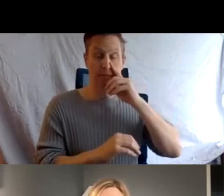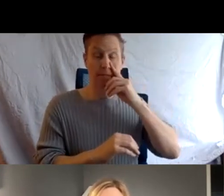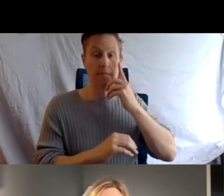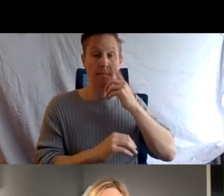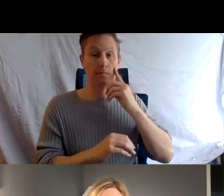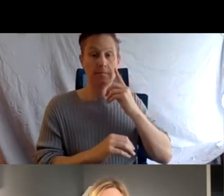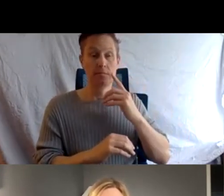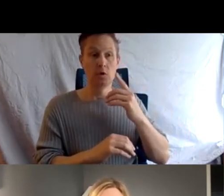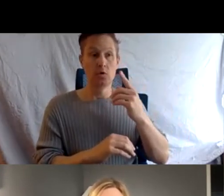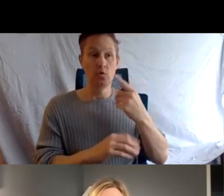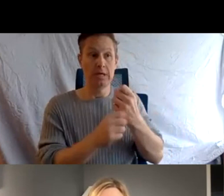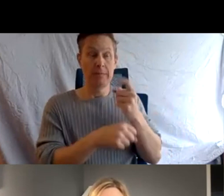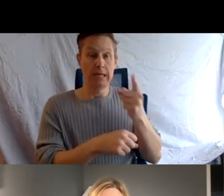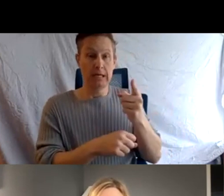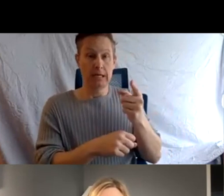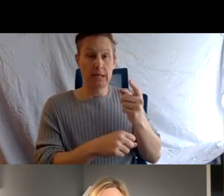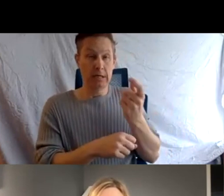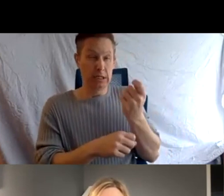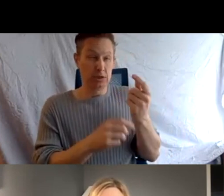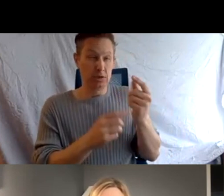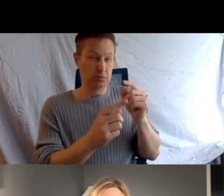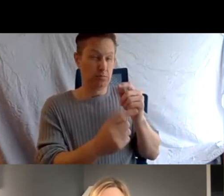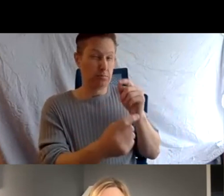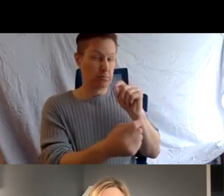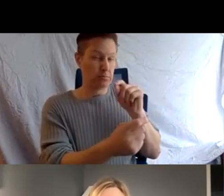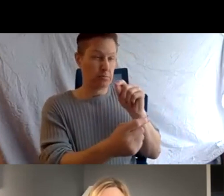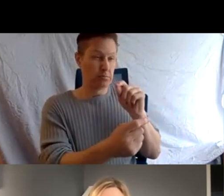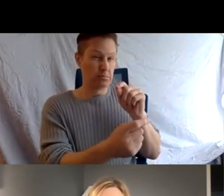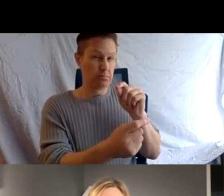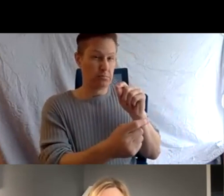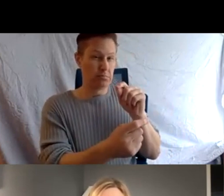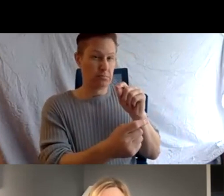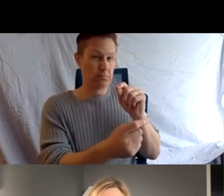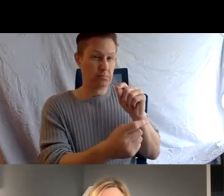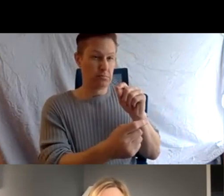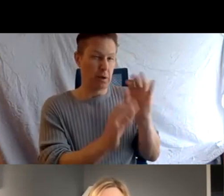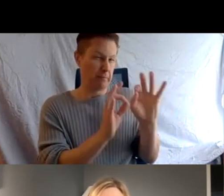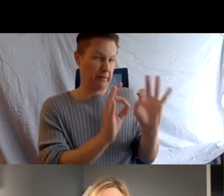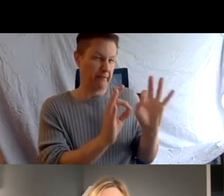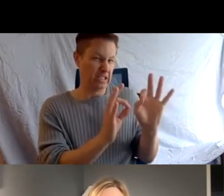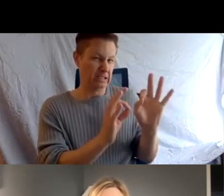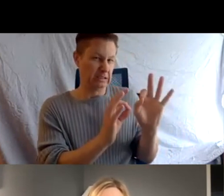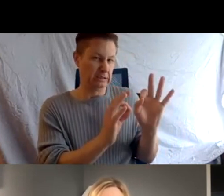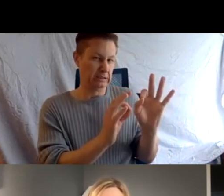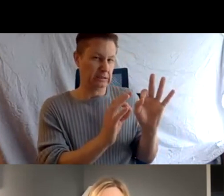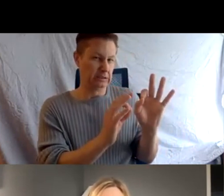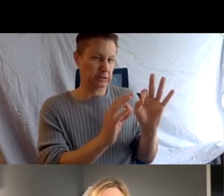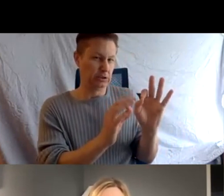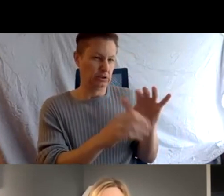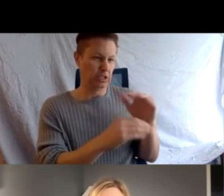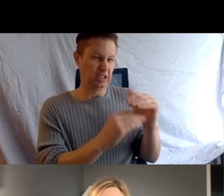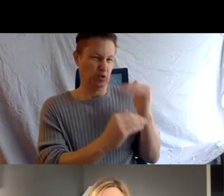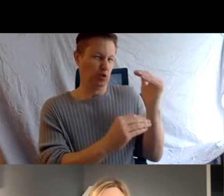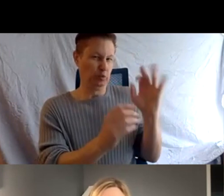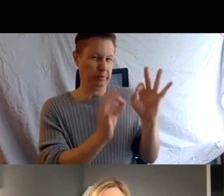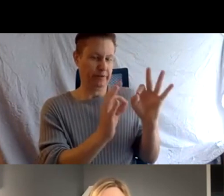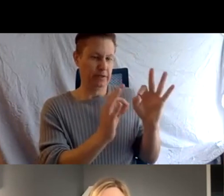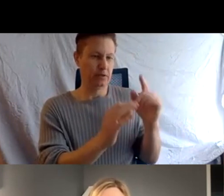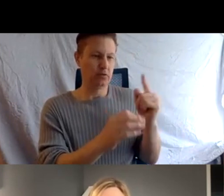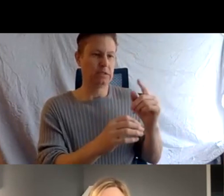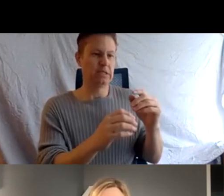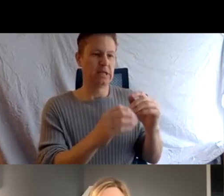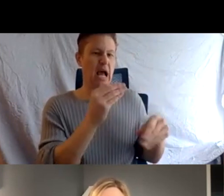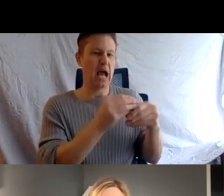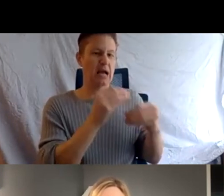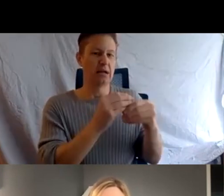that we were making him a little too perfect, so we had to ding him up a little bit near the end, give him a couple of